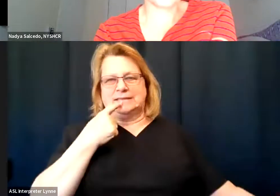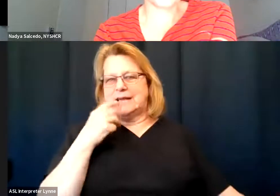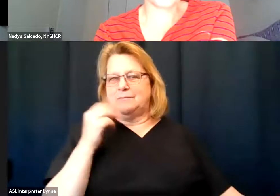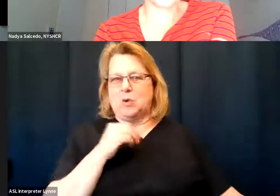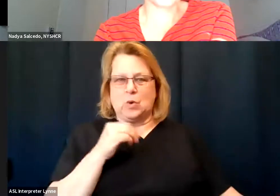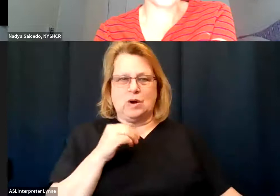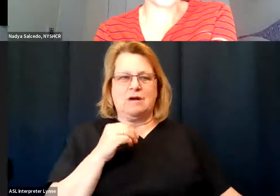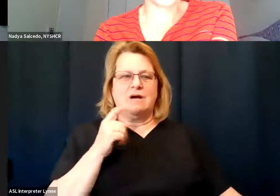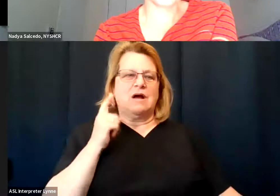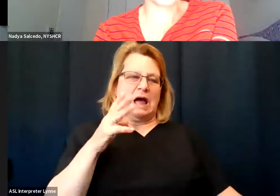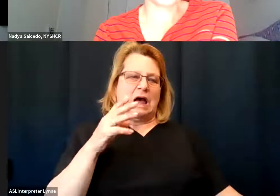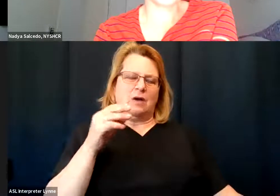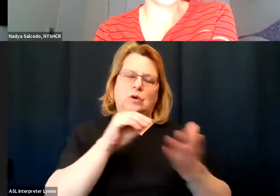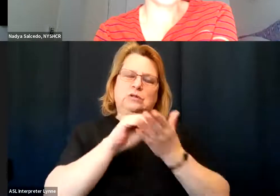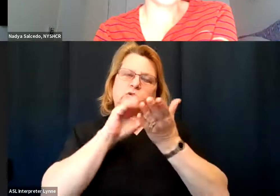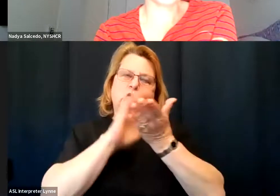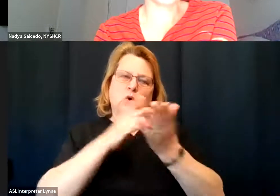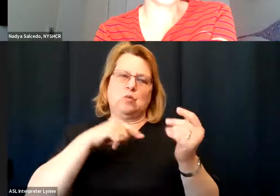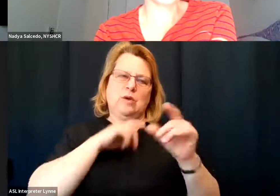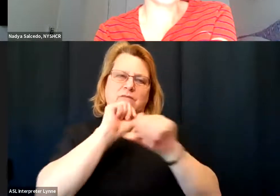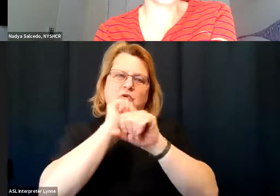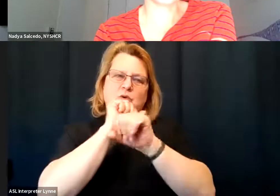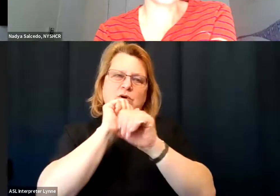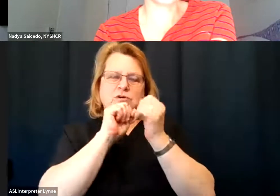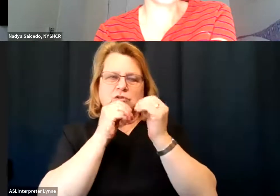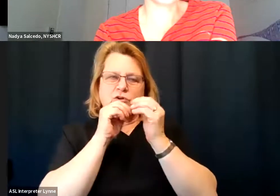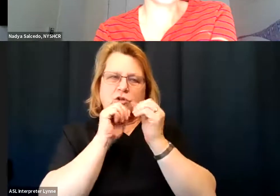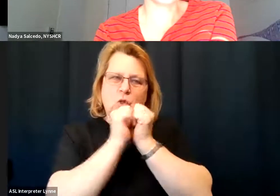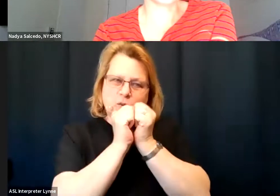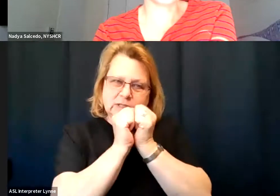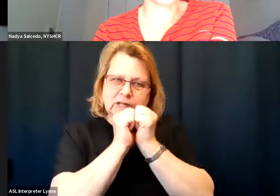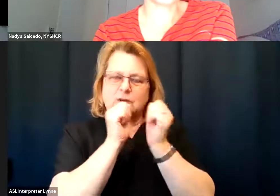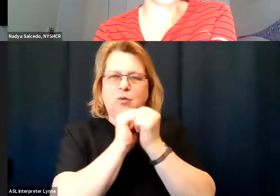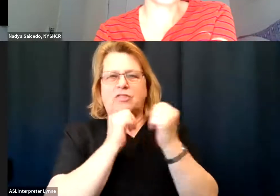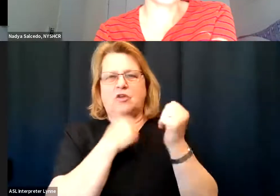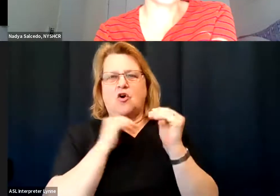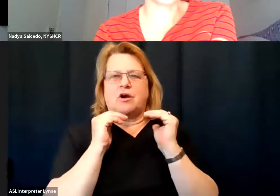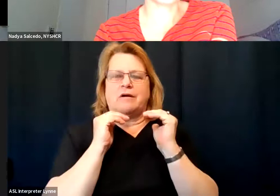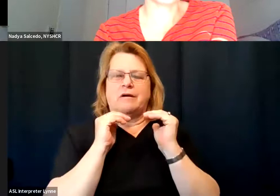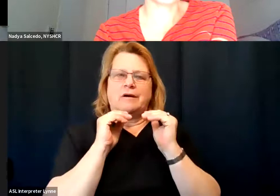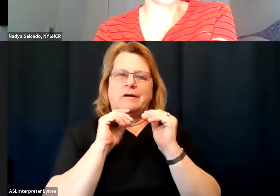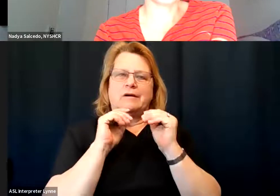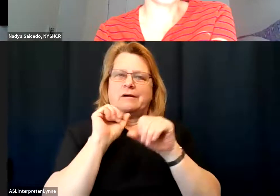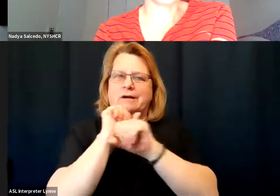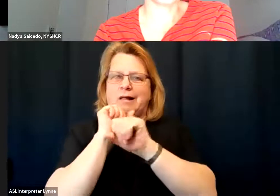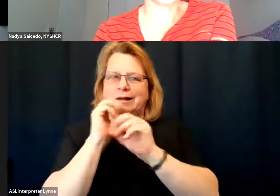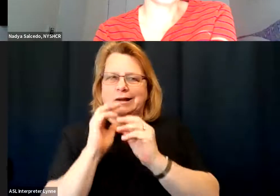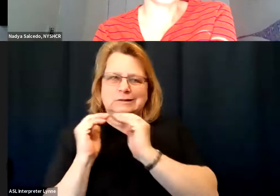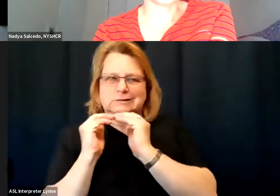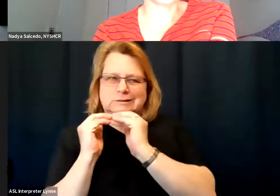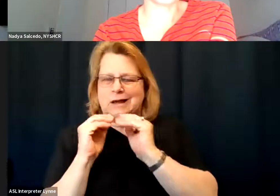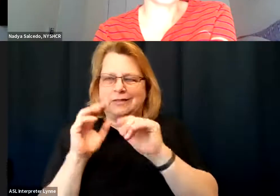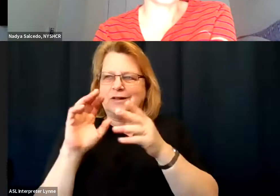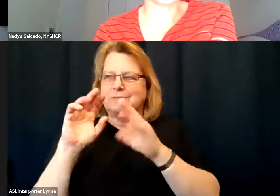just note that, you know, we have worked very closely with our colleagues at the Department of State and at Homes and Community Renewal